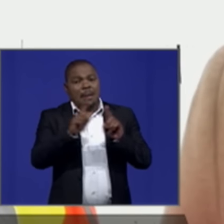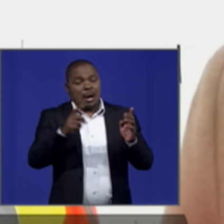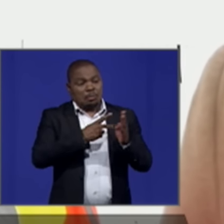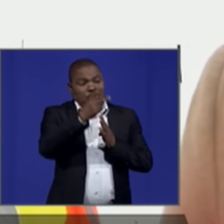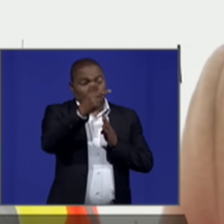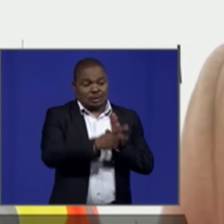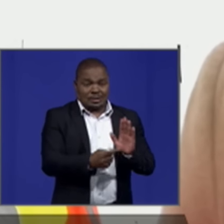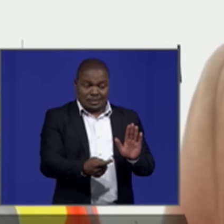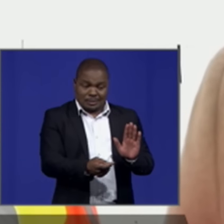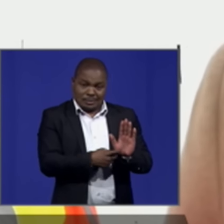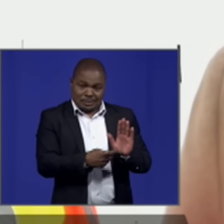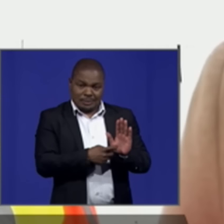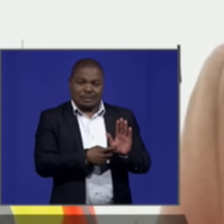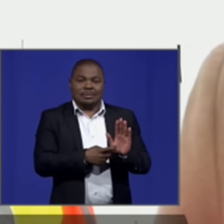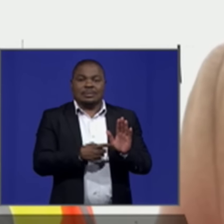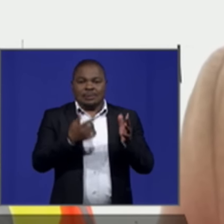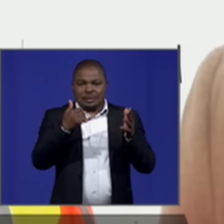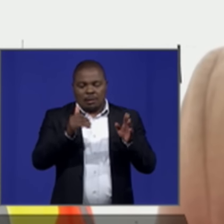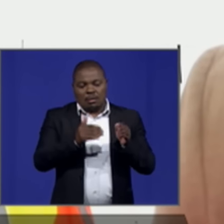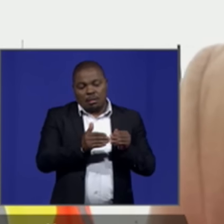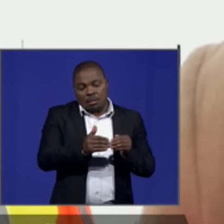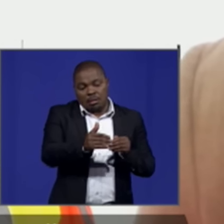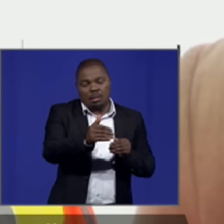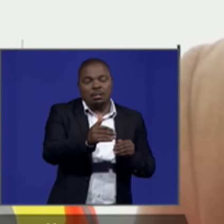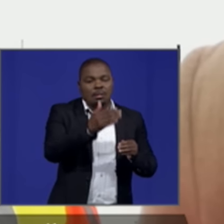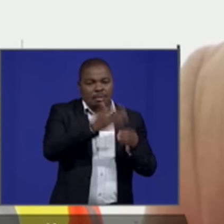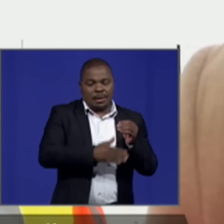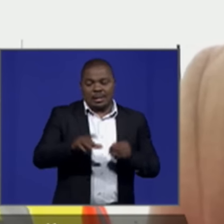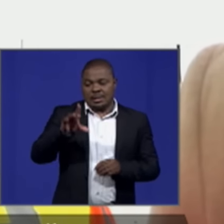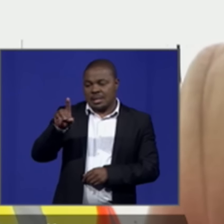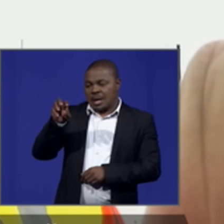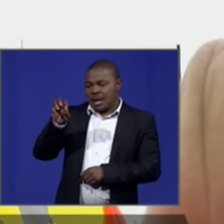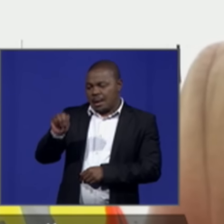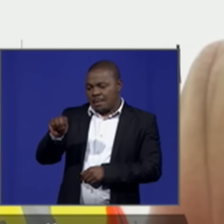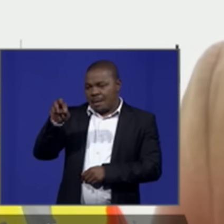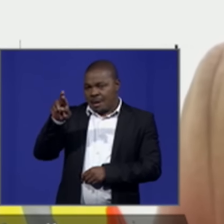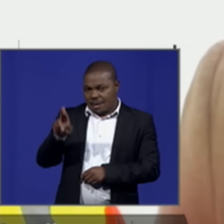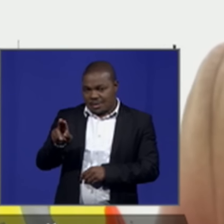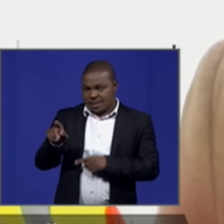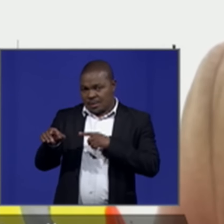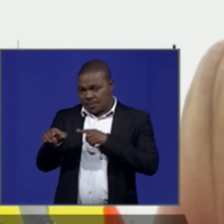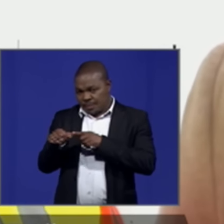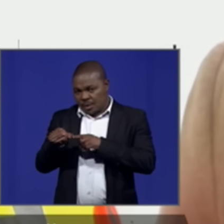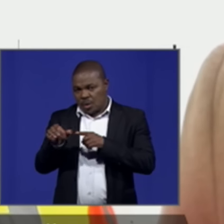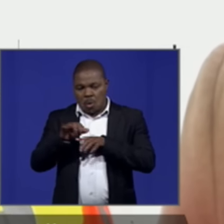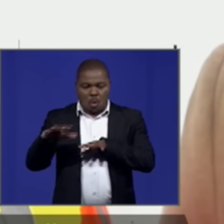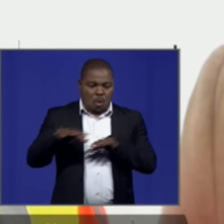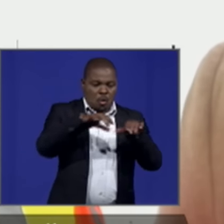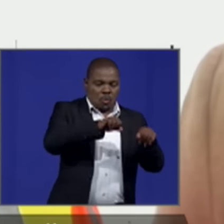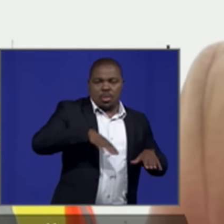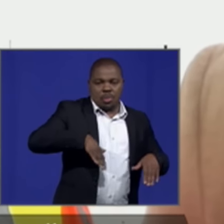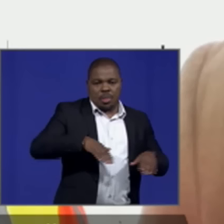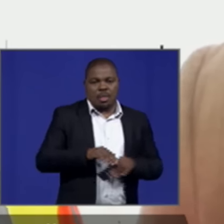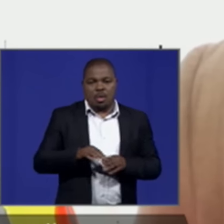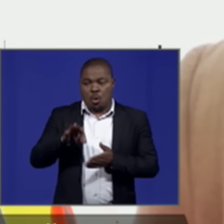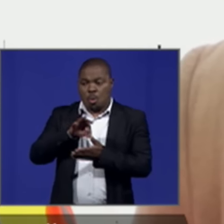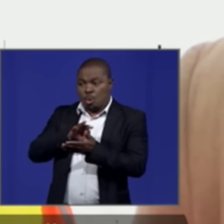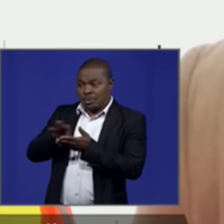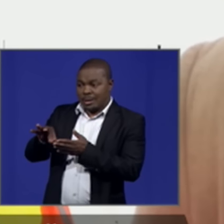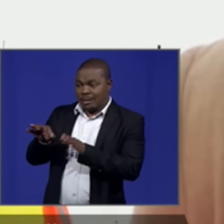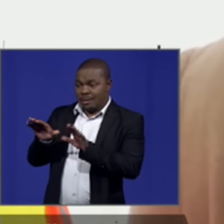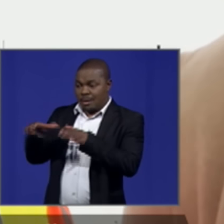is on the practical completion. So DMR have not yet taken over. So the contractor, while